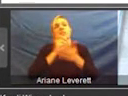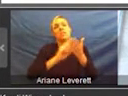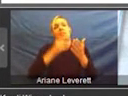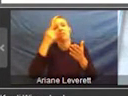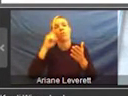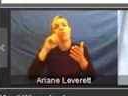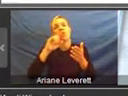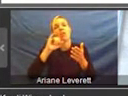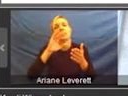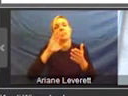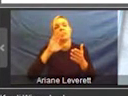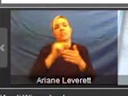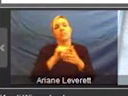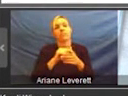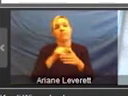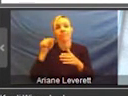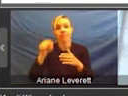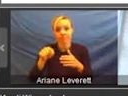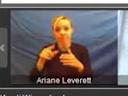Universal